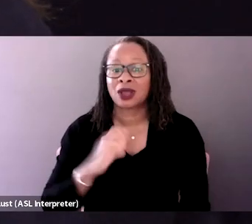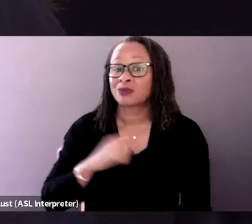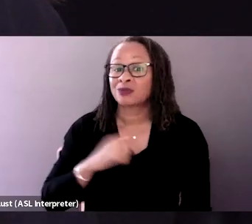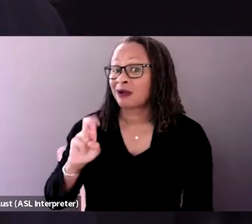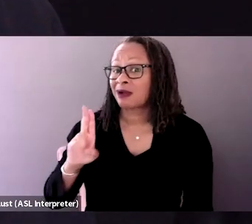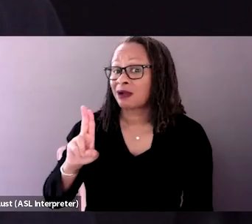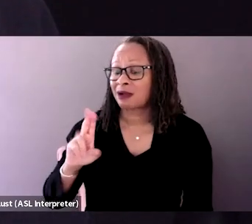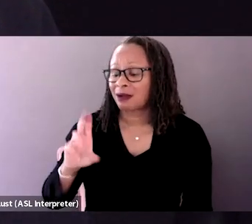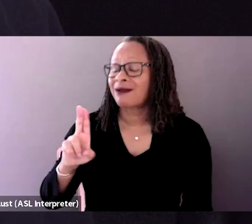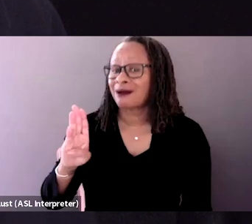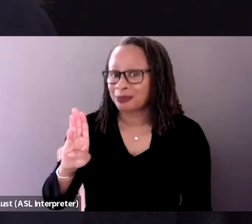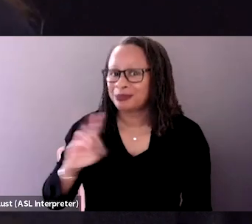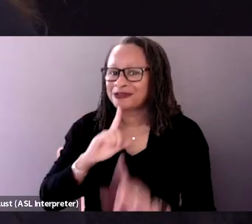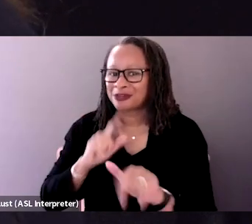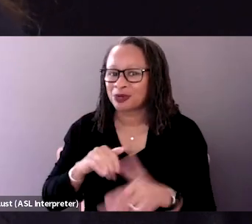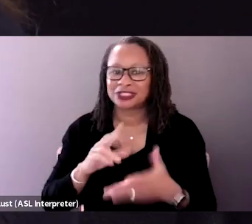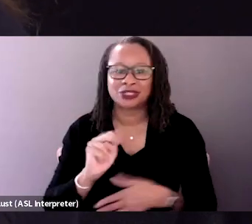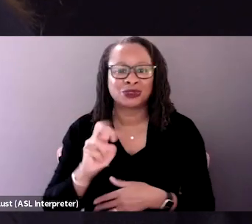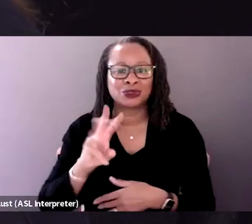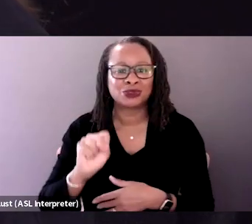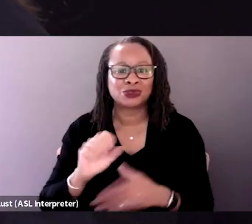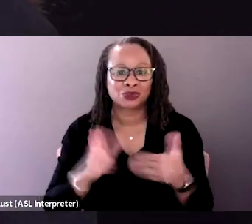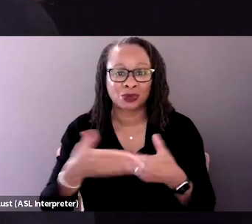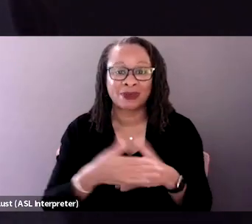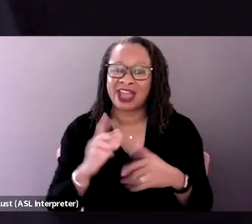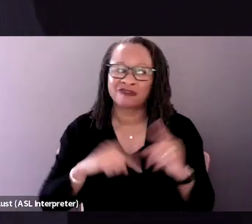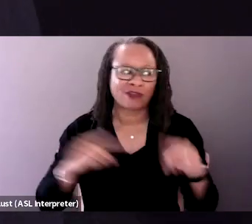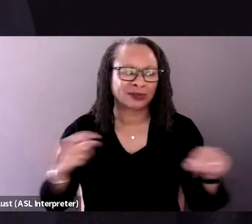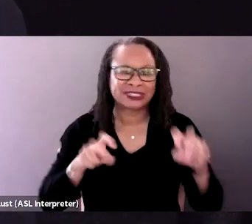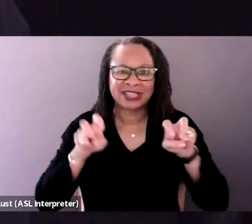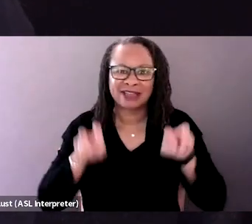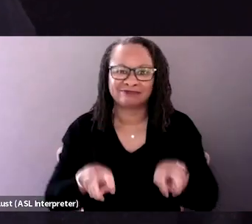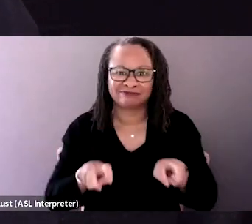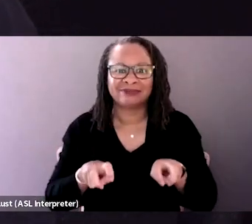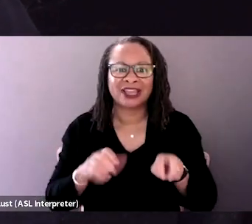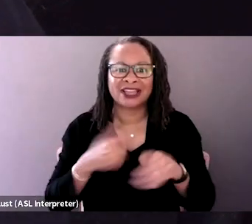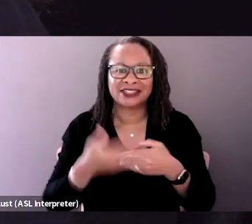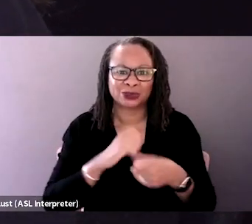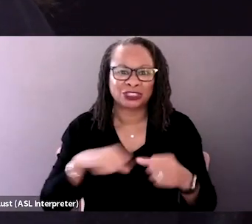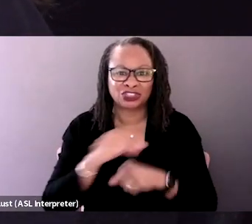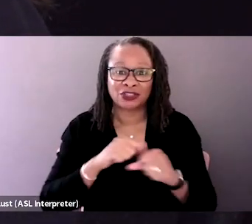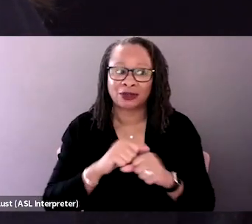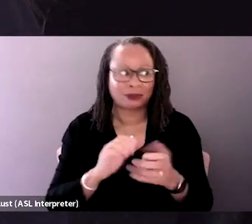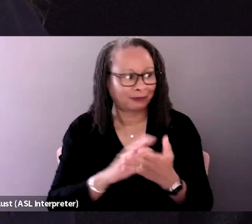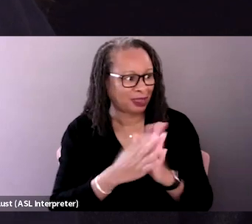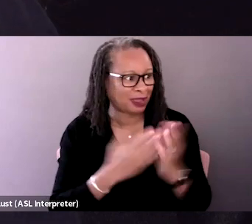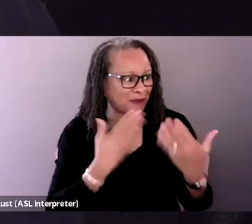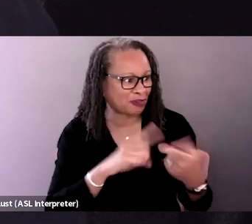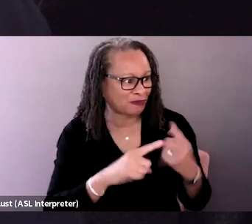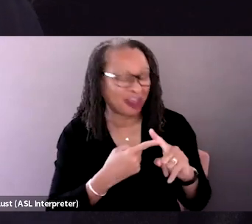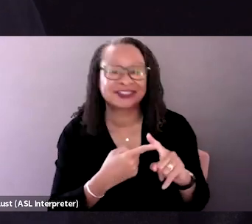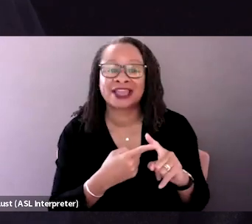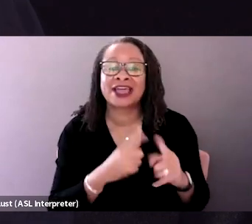and were randomly sat at the desks next to each other. And we became fast friends. And in the years since, Julian went on